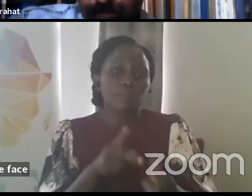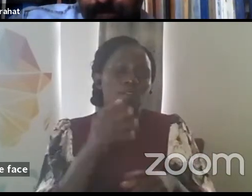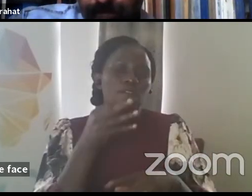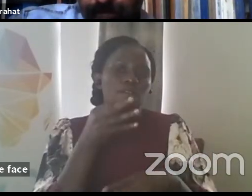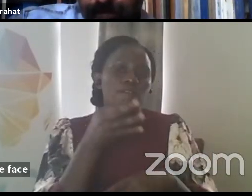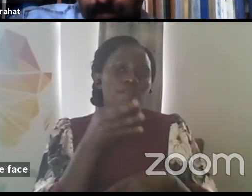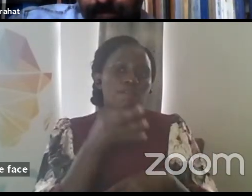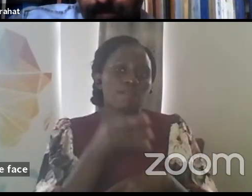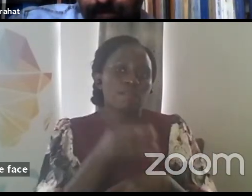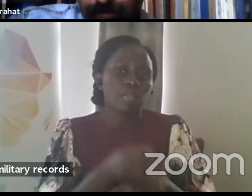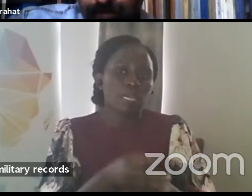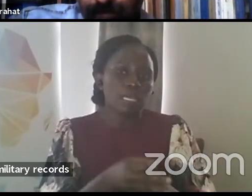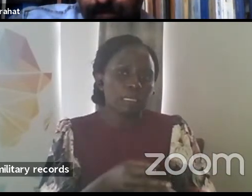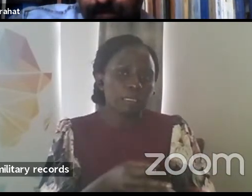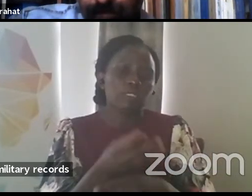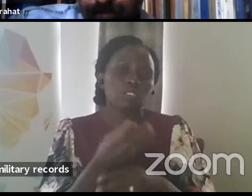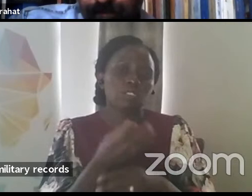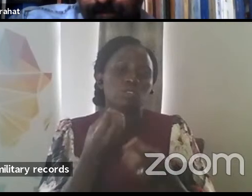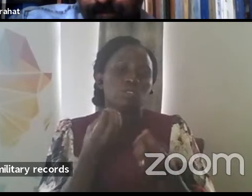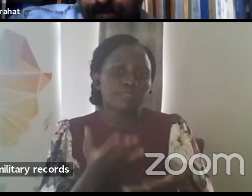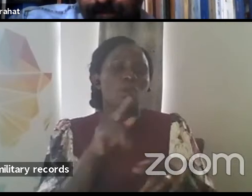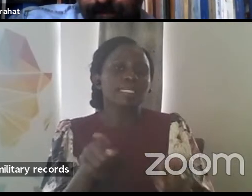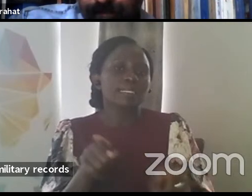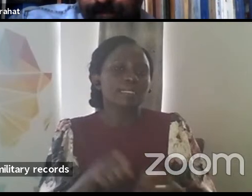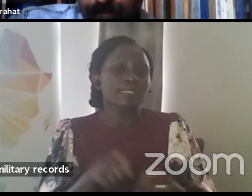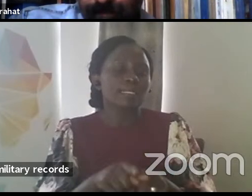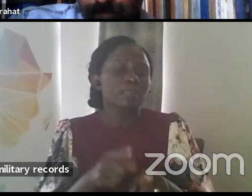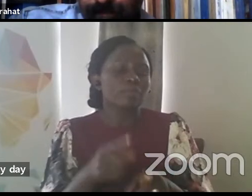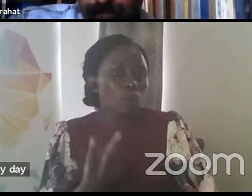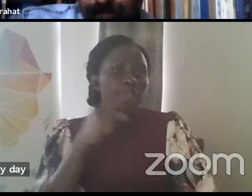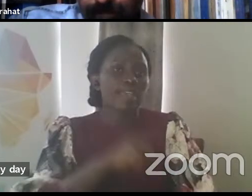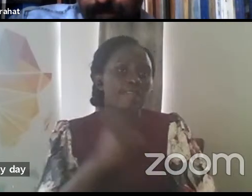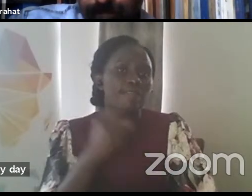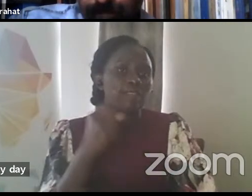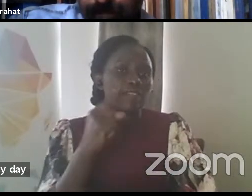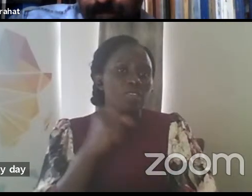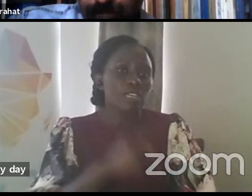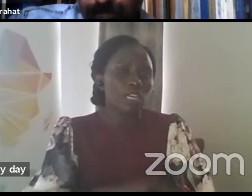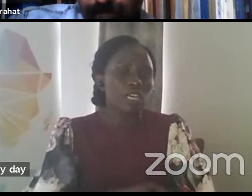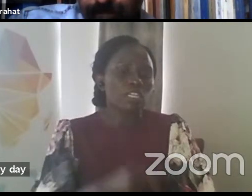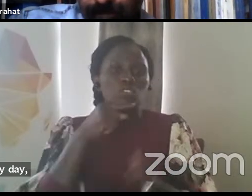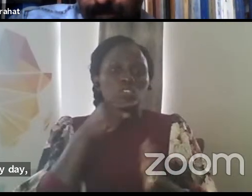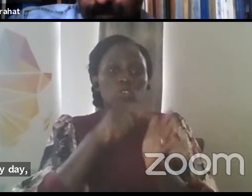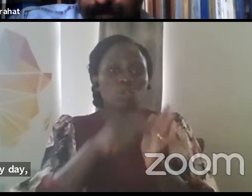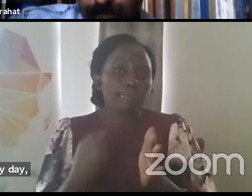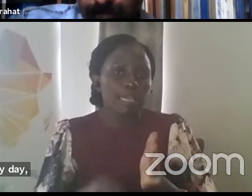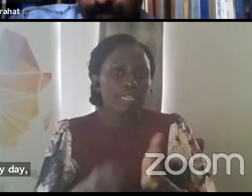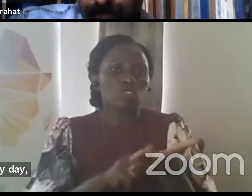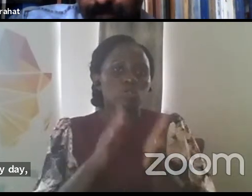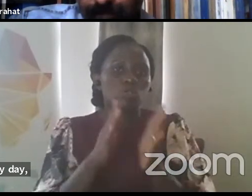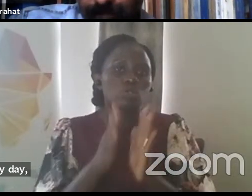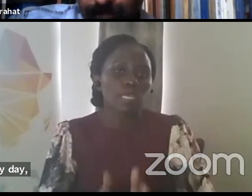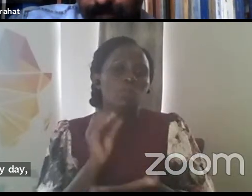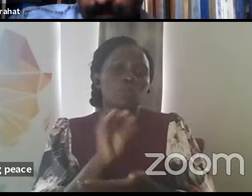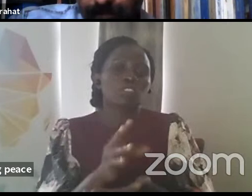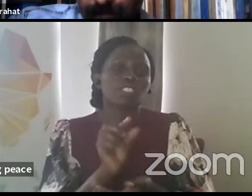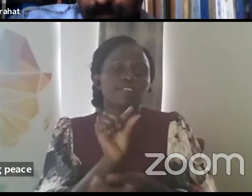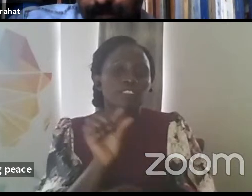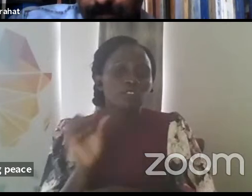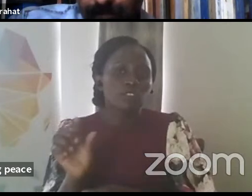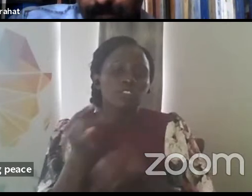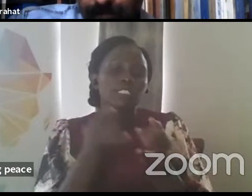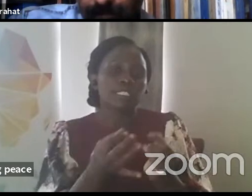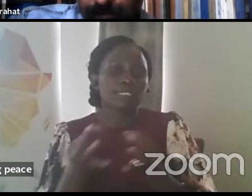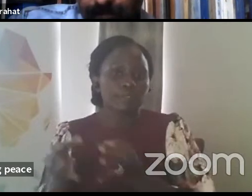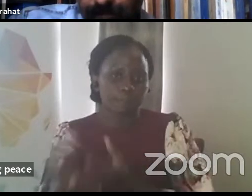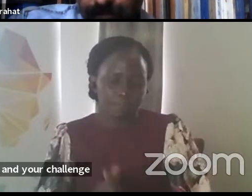courts, but we also saw like everyday social media user for posting few things. And here the challenge